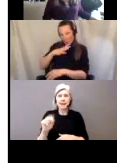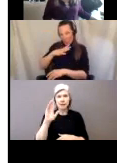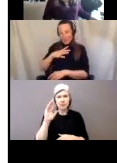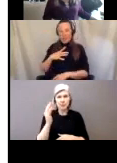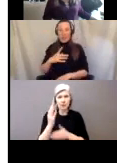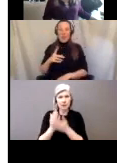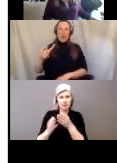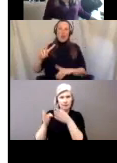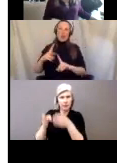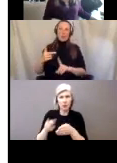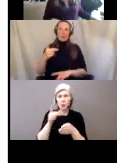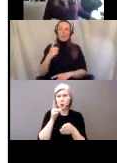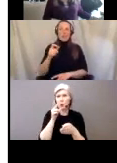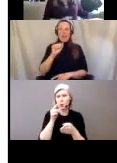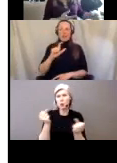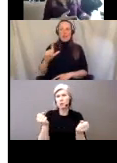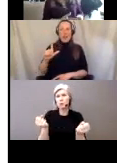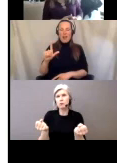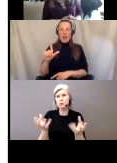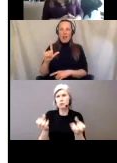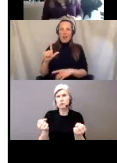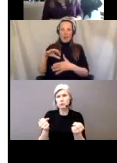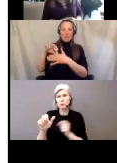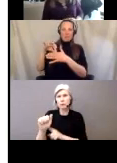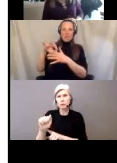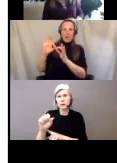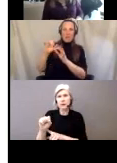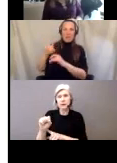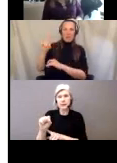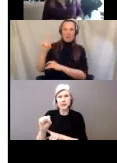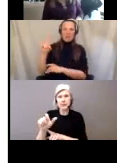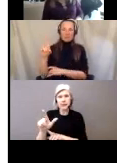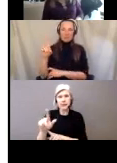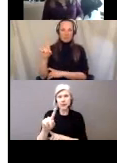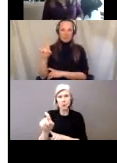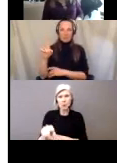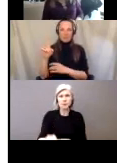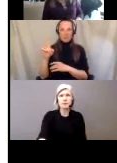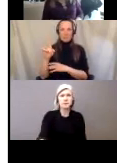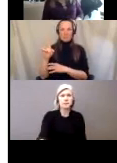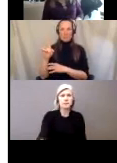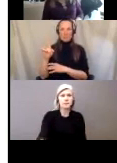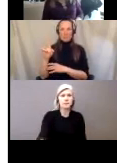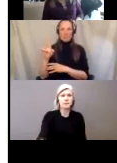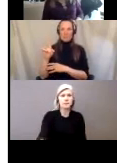Great. So we're just promoting them so they can turn their video on.